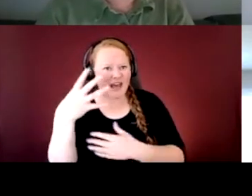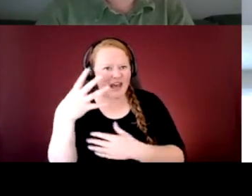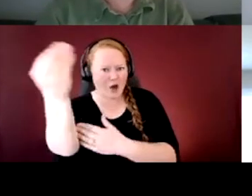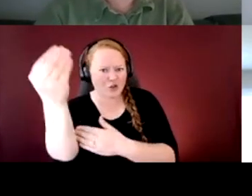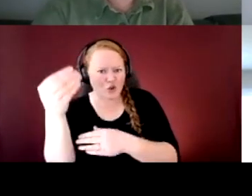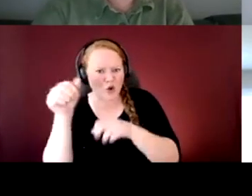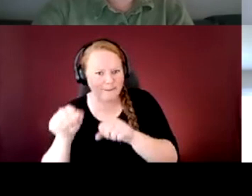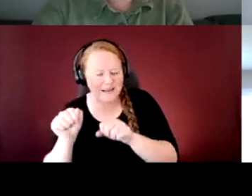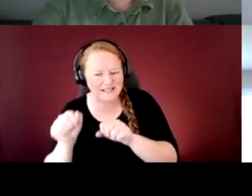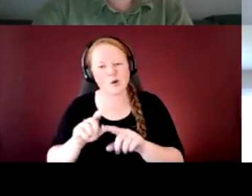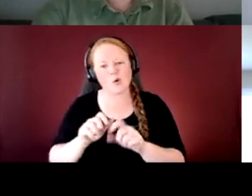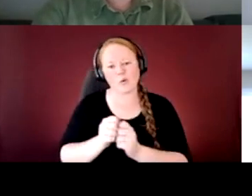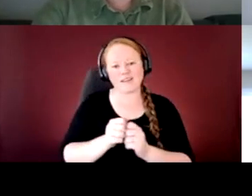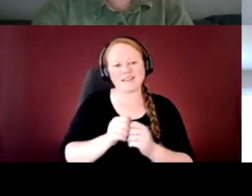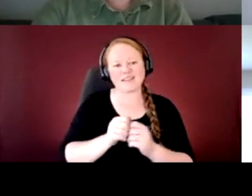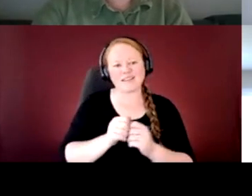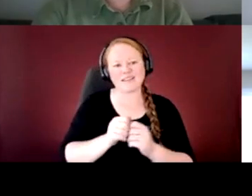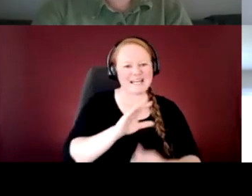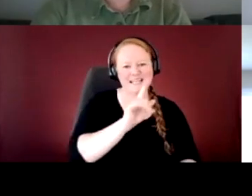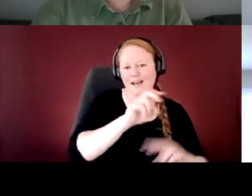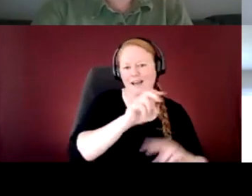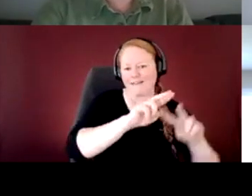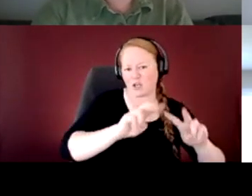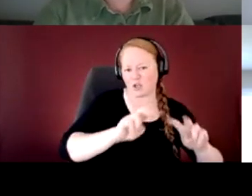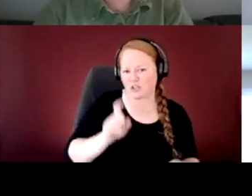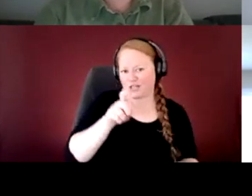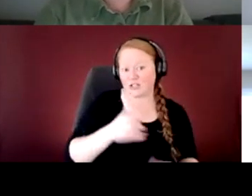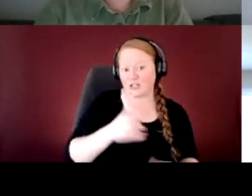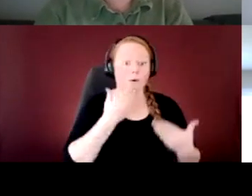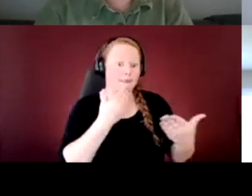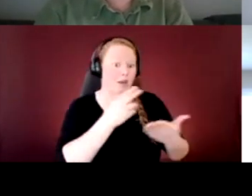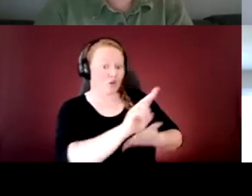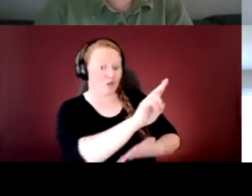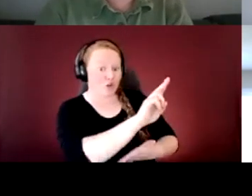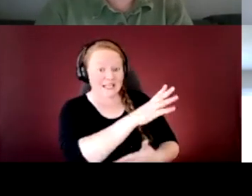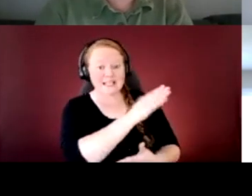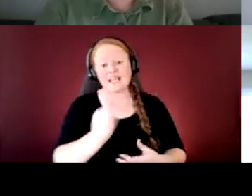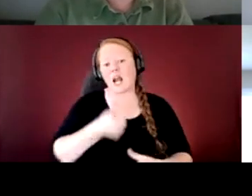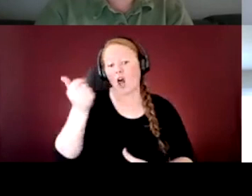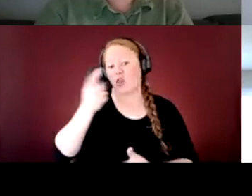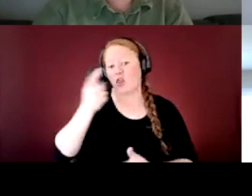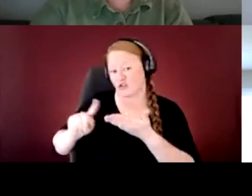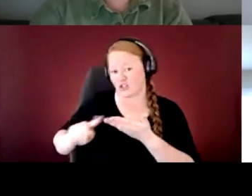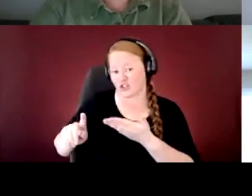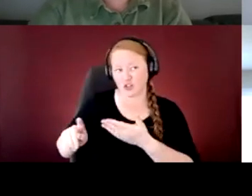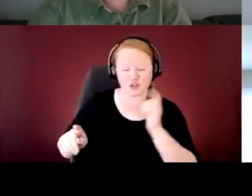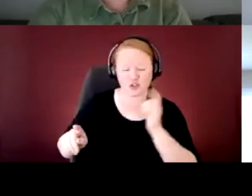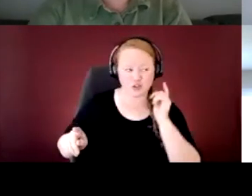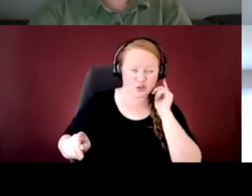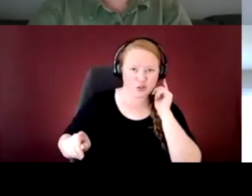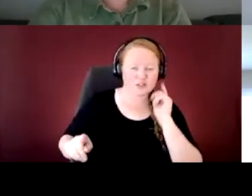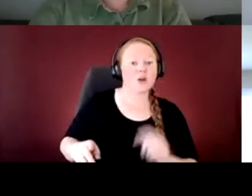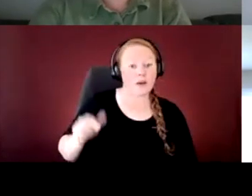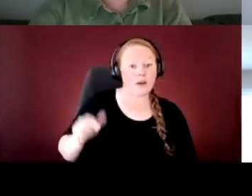and evaluation needs. So think universities and other research entities. This work is related